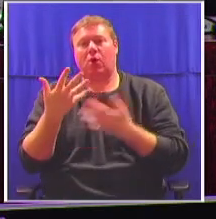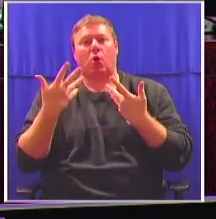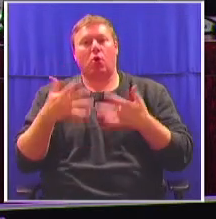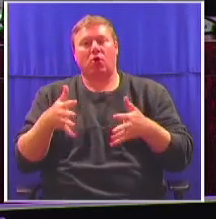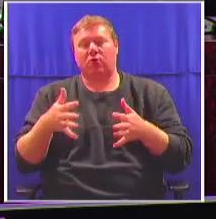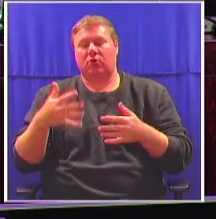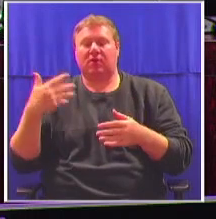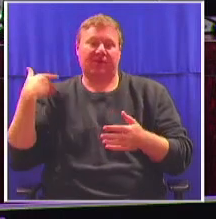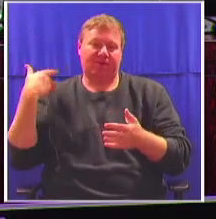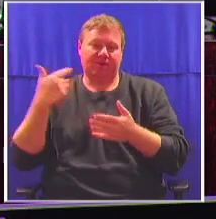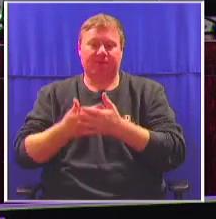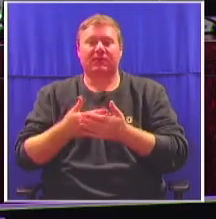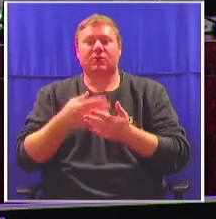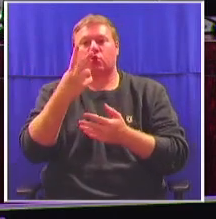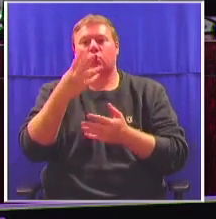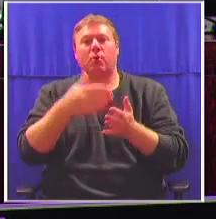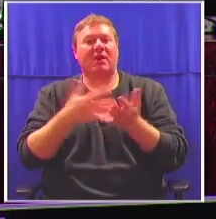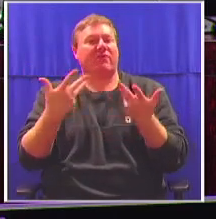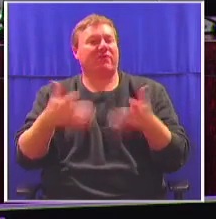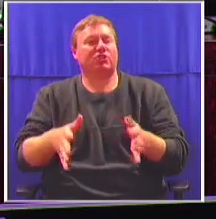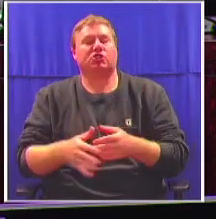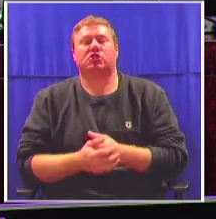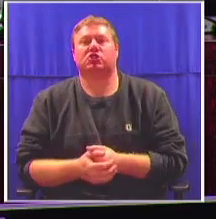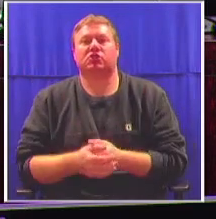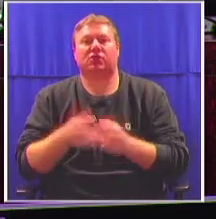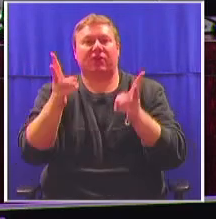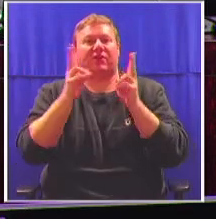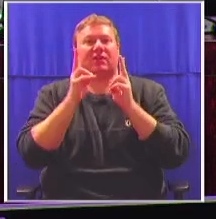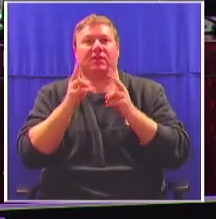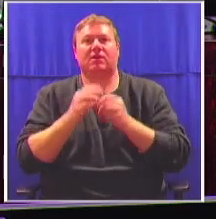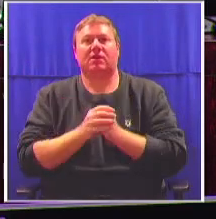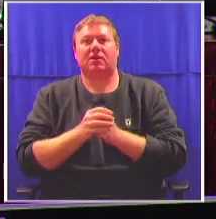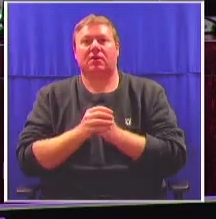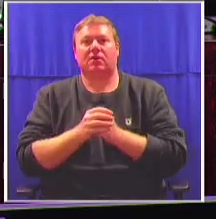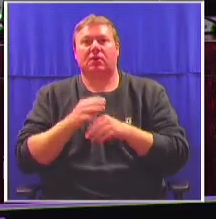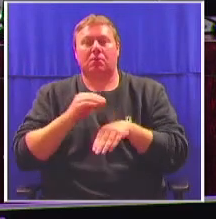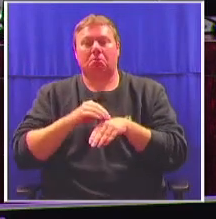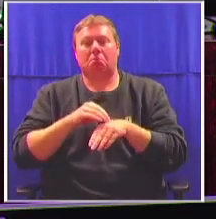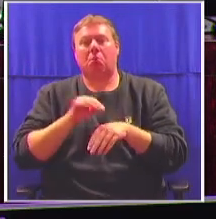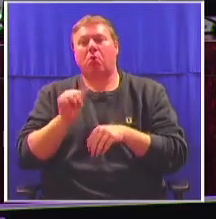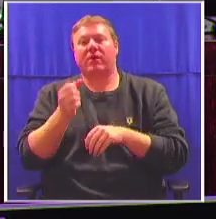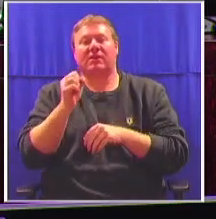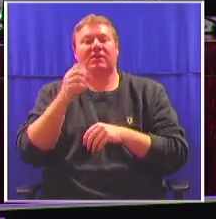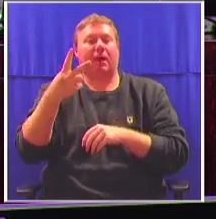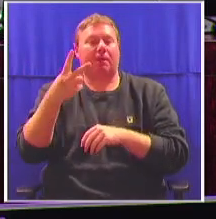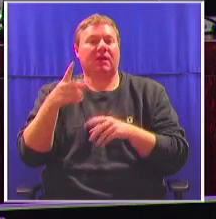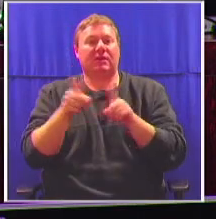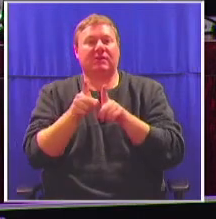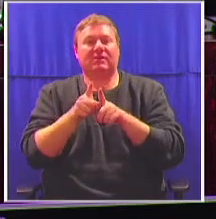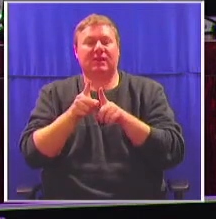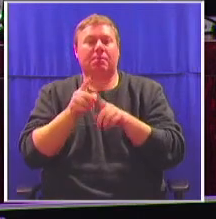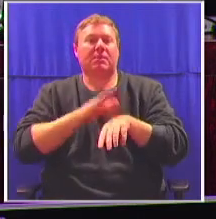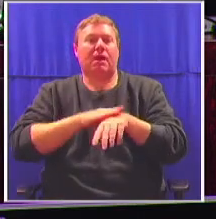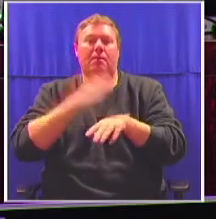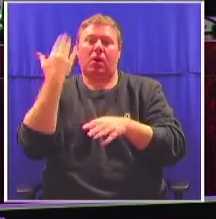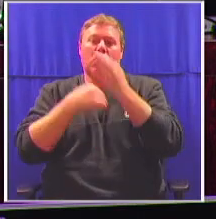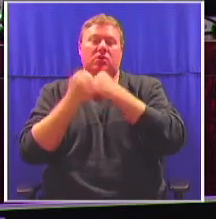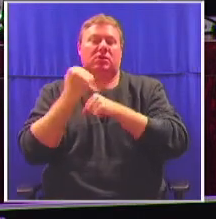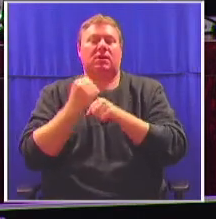received over 2 million visitors, more than double the amount in the same period last year.